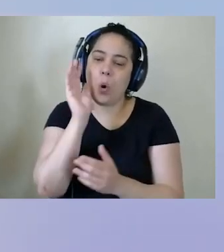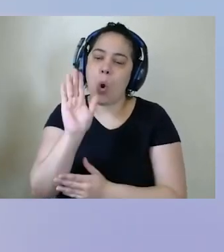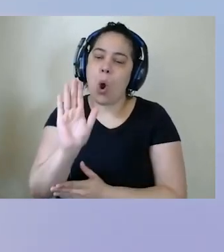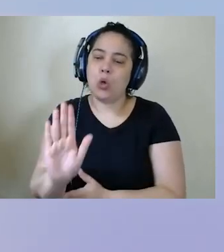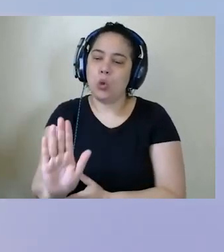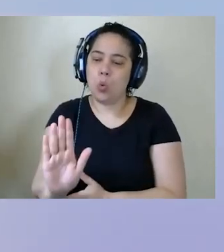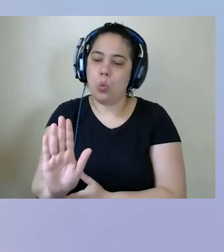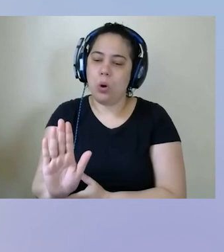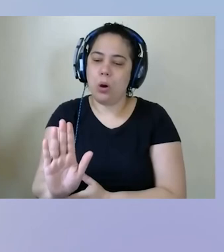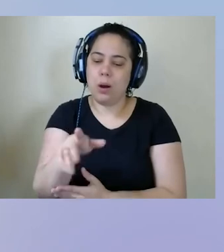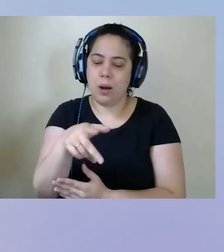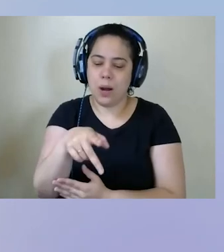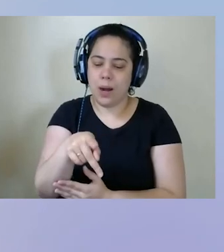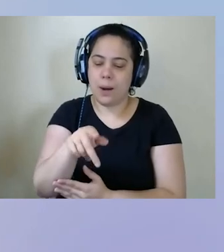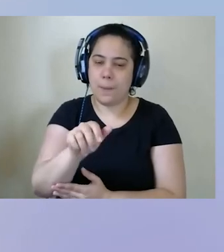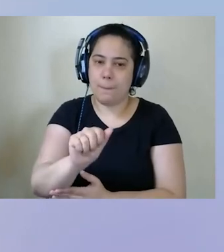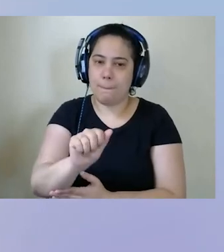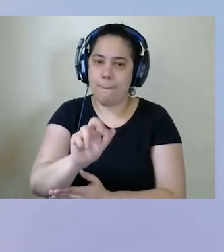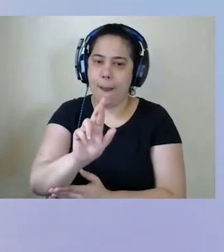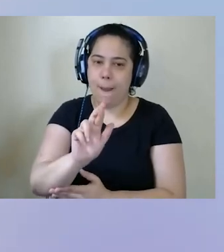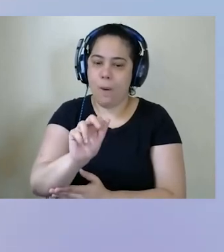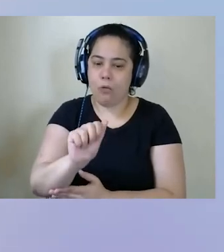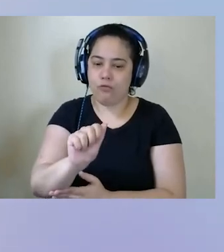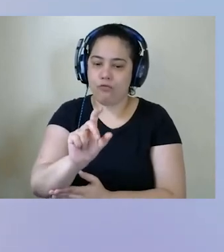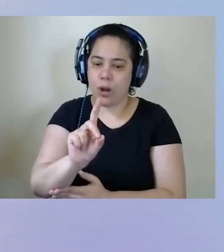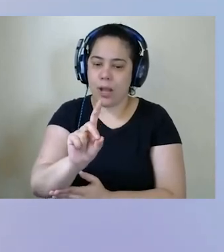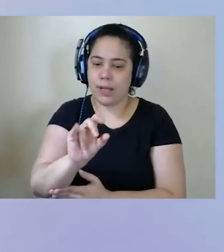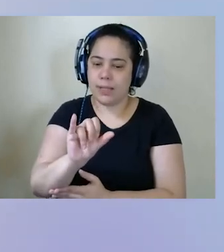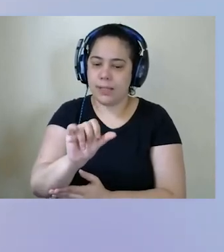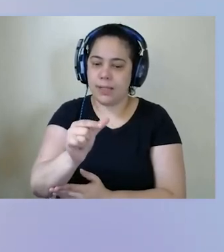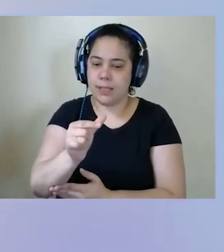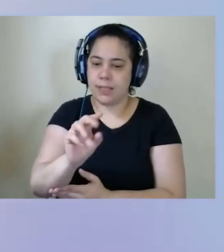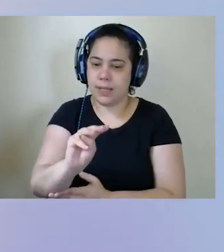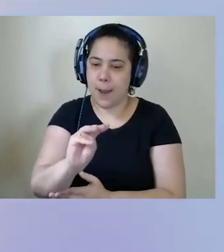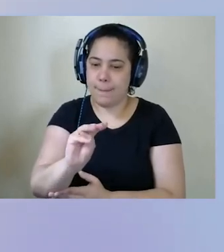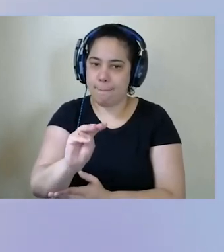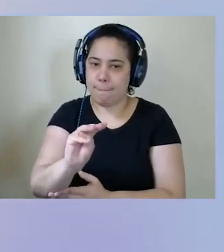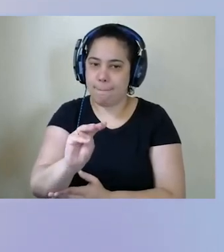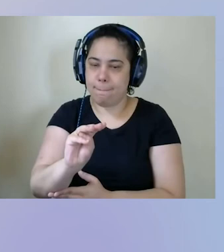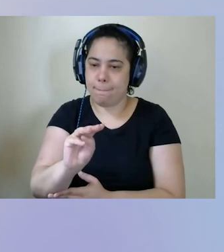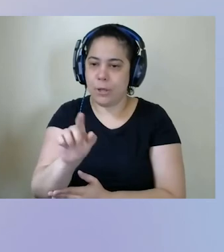one view, one humble view about how the brain, how we can help these brains